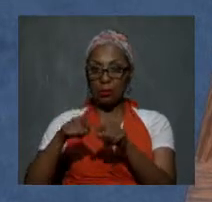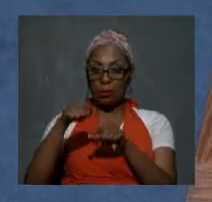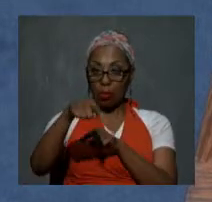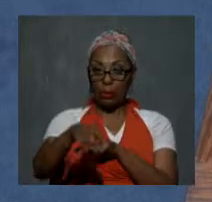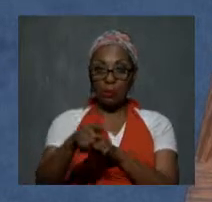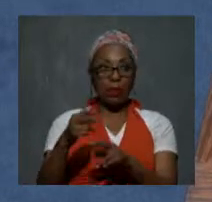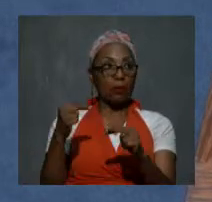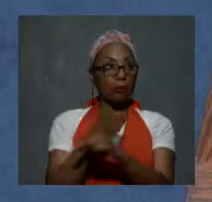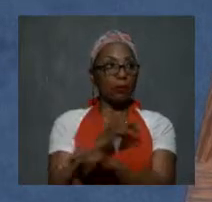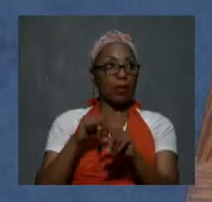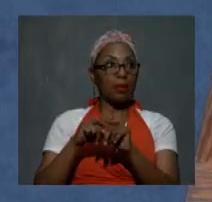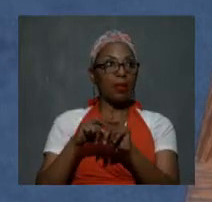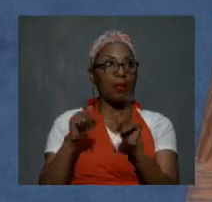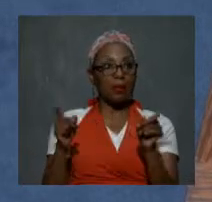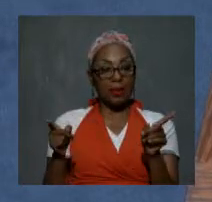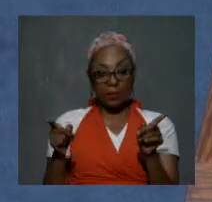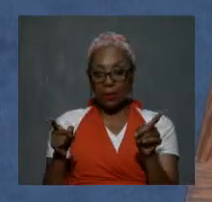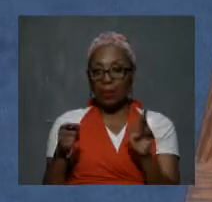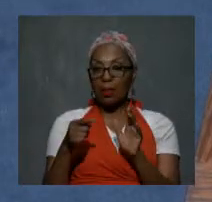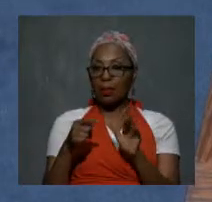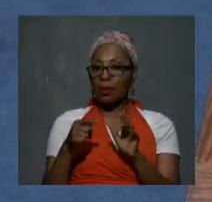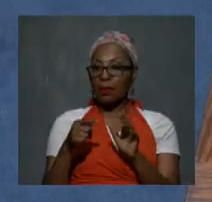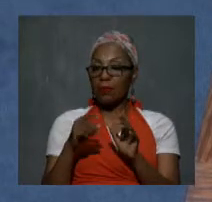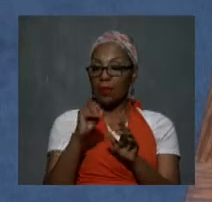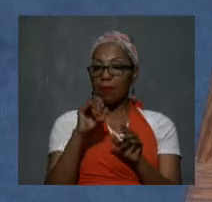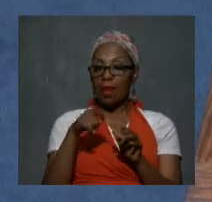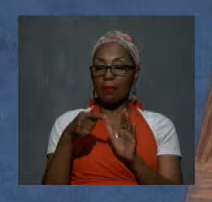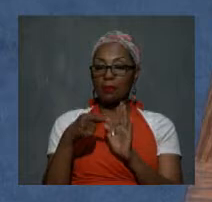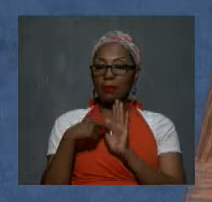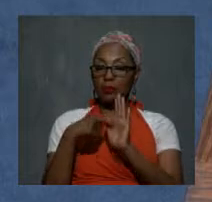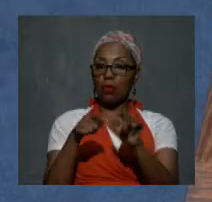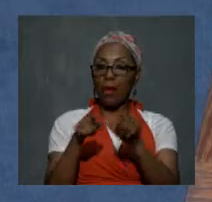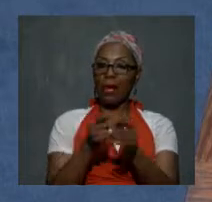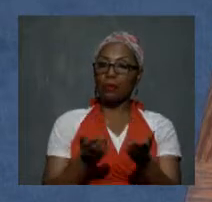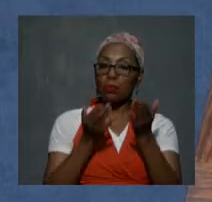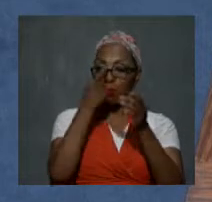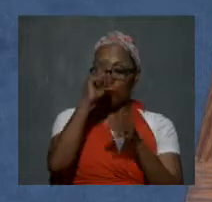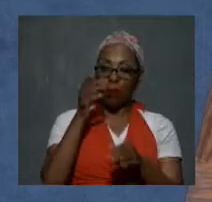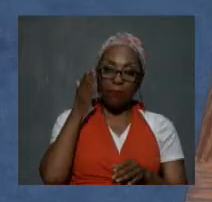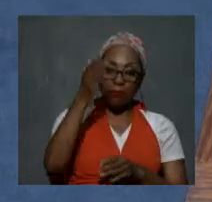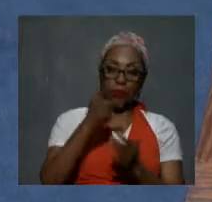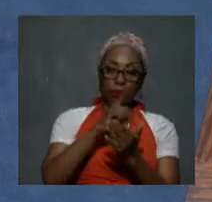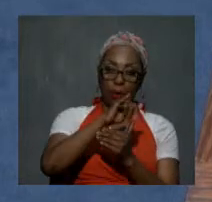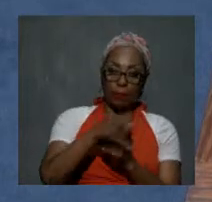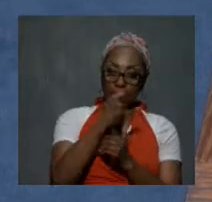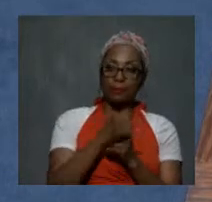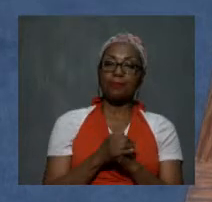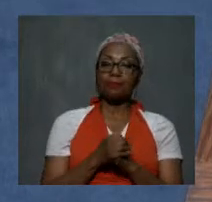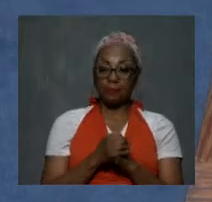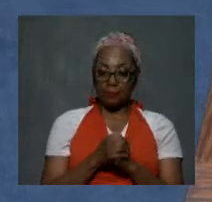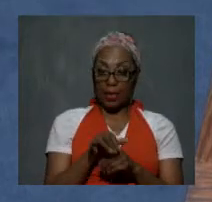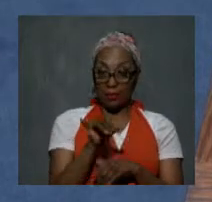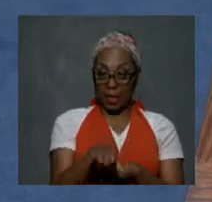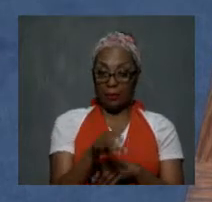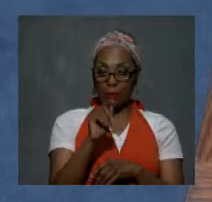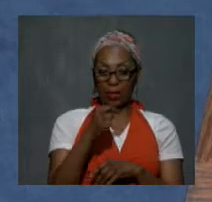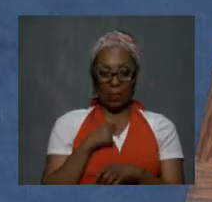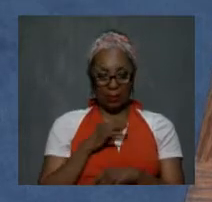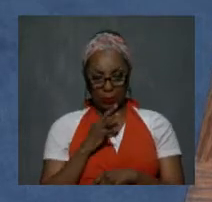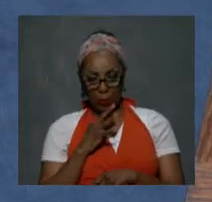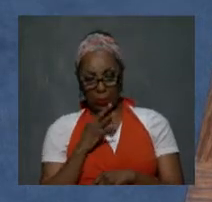according to that map, it shows it as proposed for some future project. That being said, I spoke